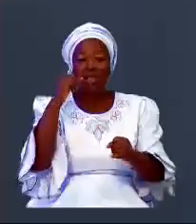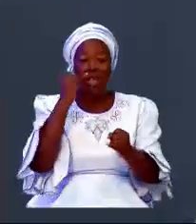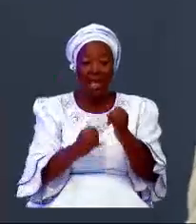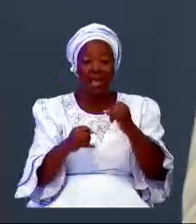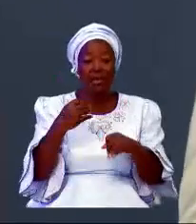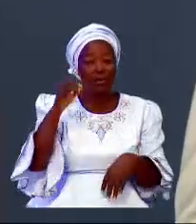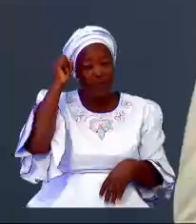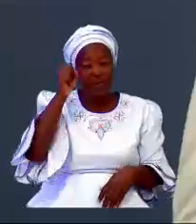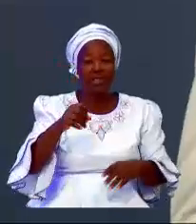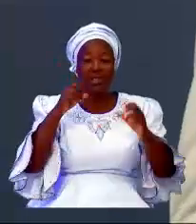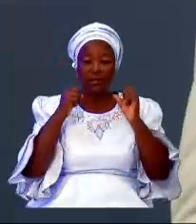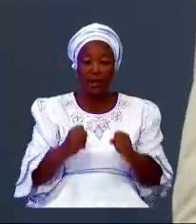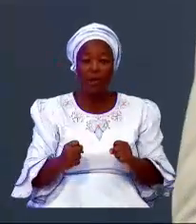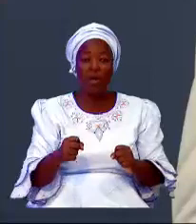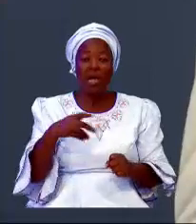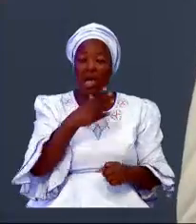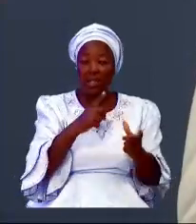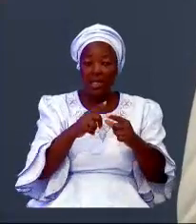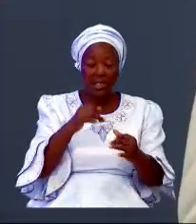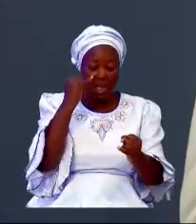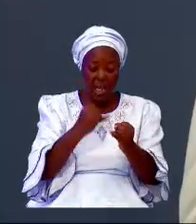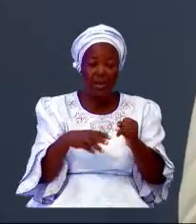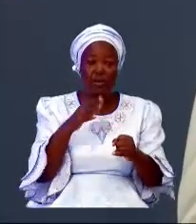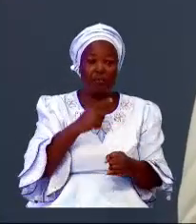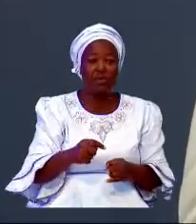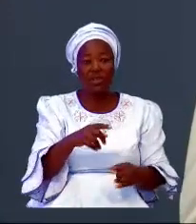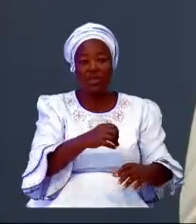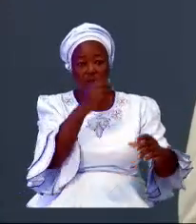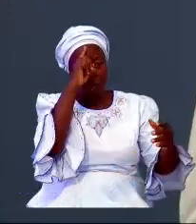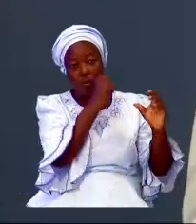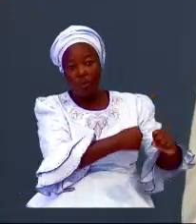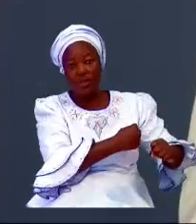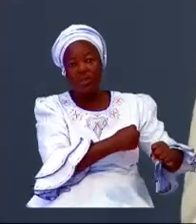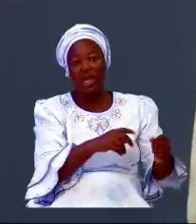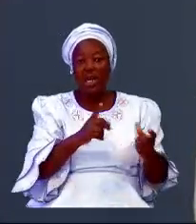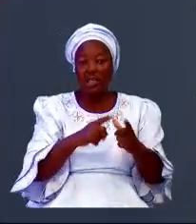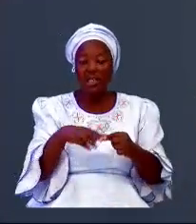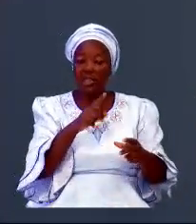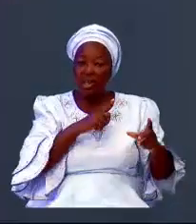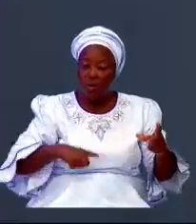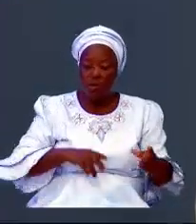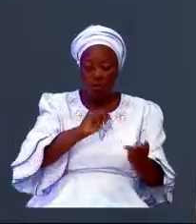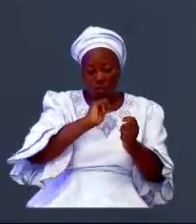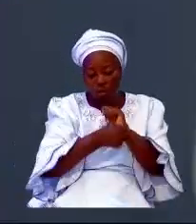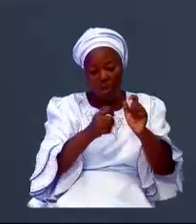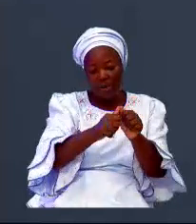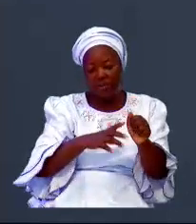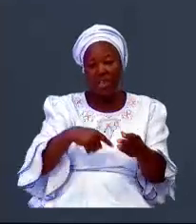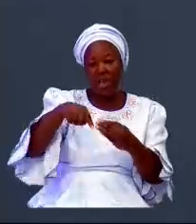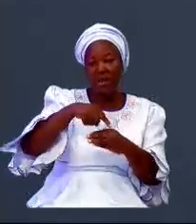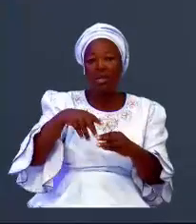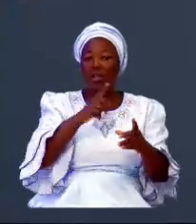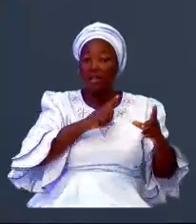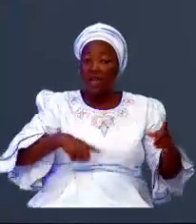his strength, the end of his power, and the end of his courage. But the